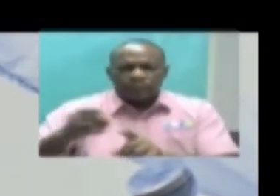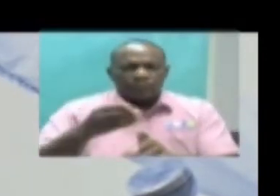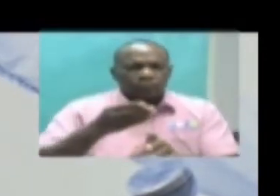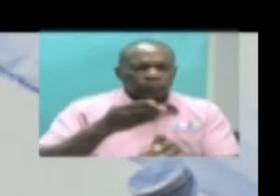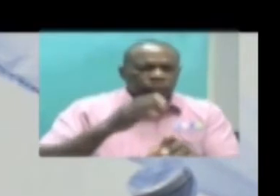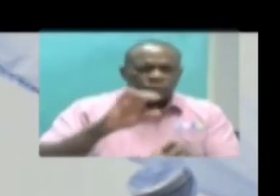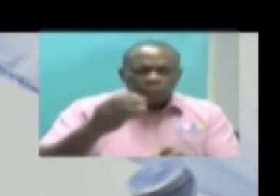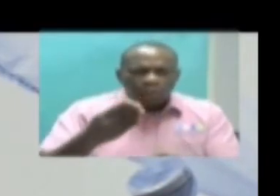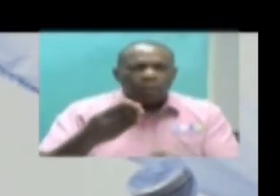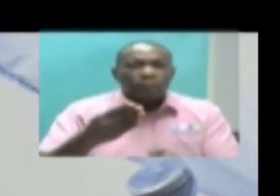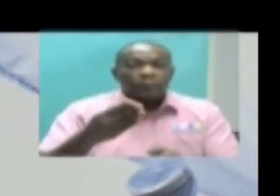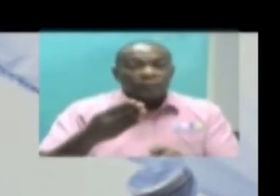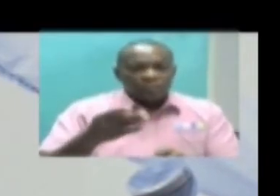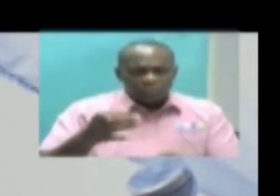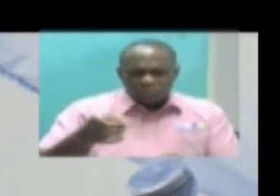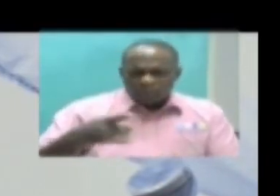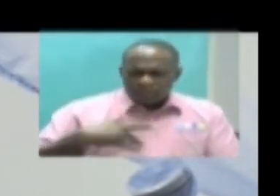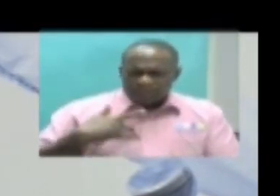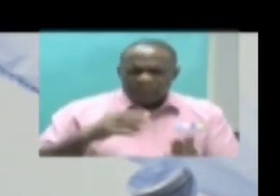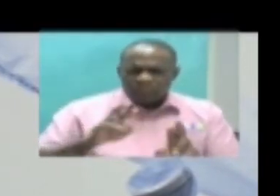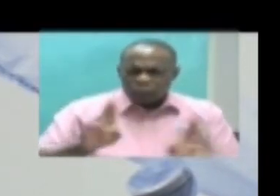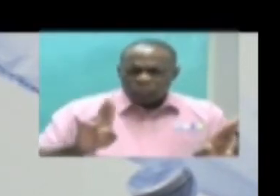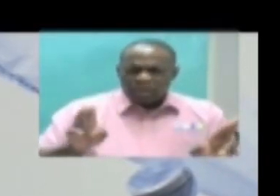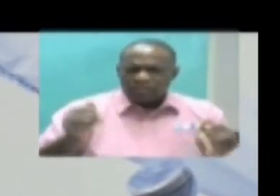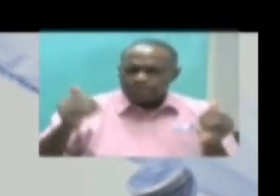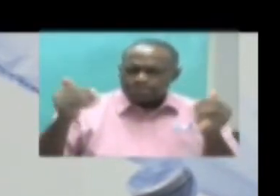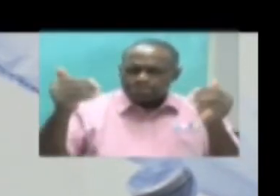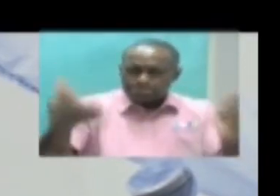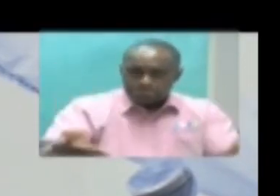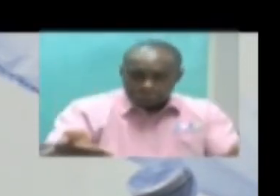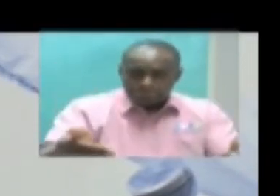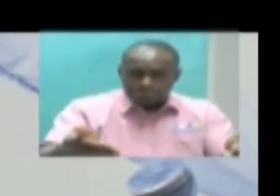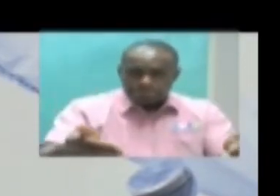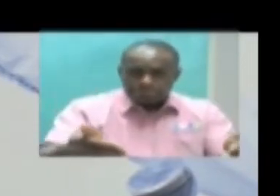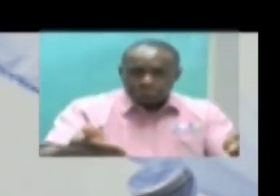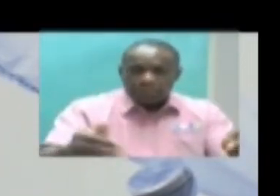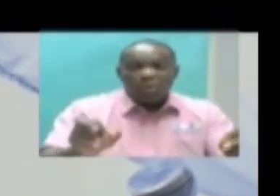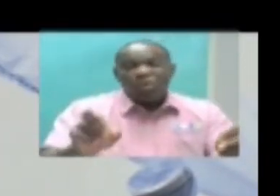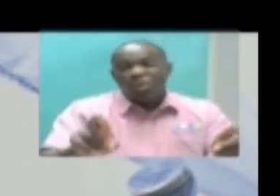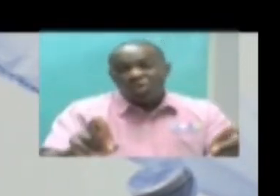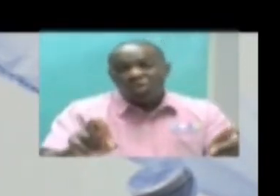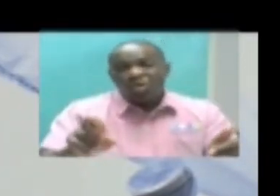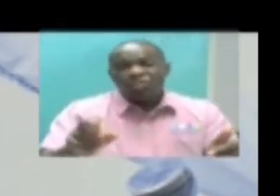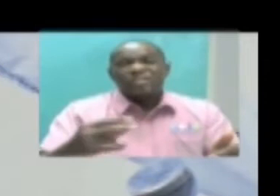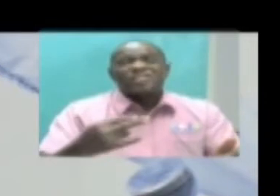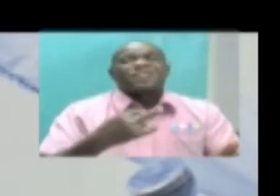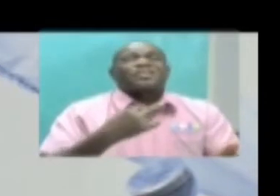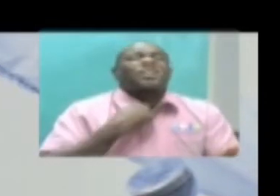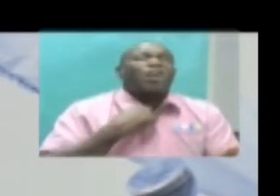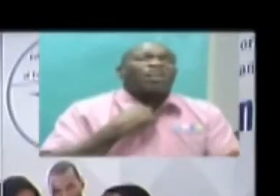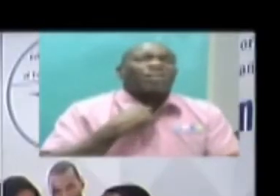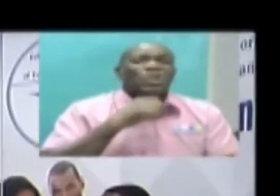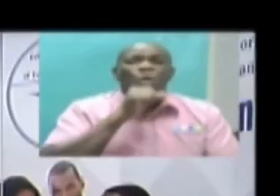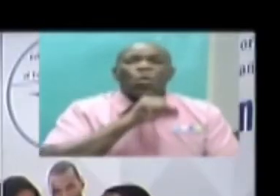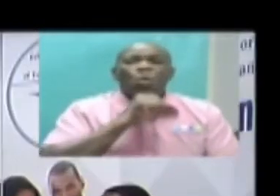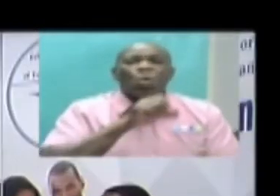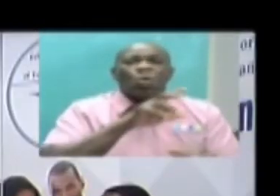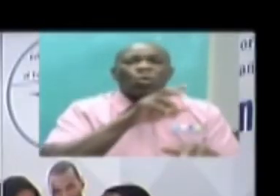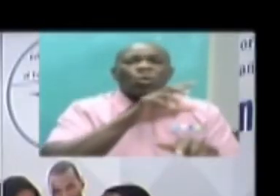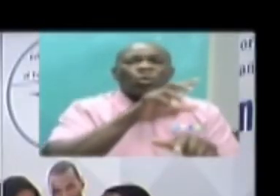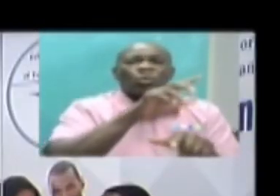are ready to move forward? Or are we still holding on to what was with